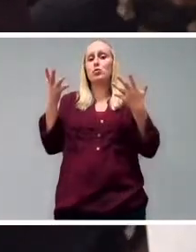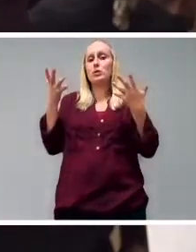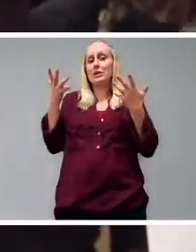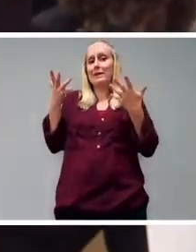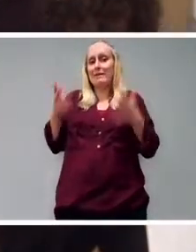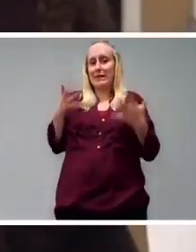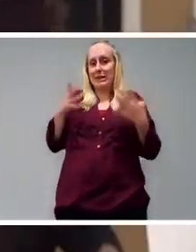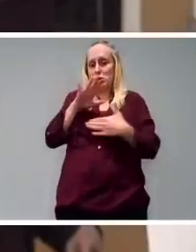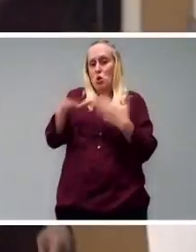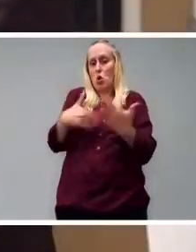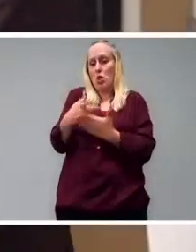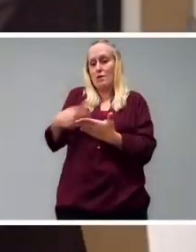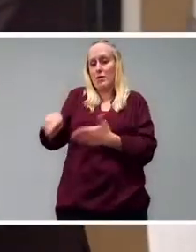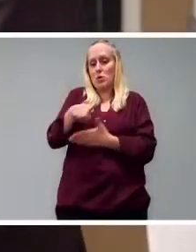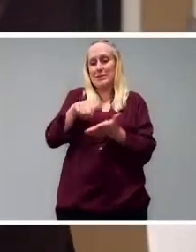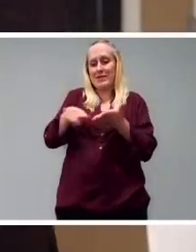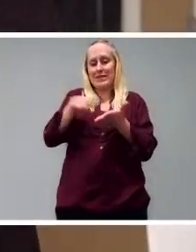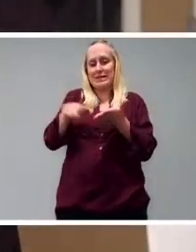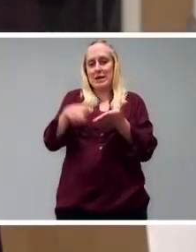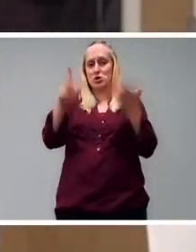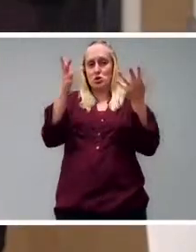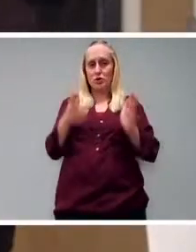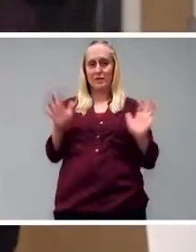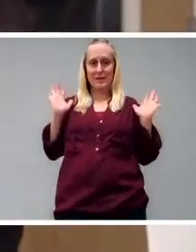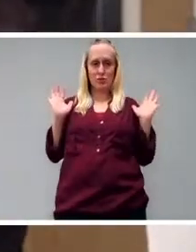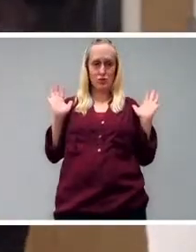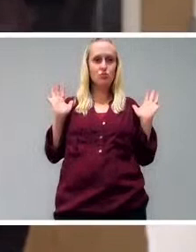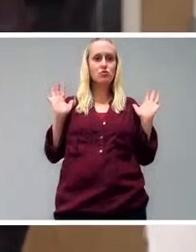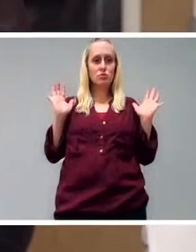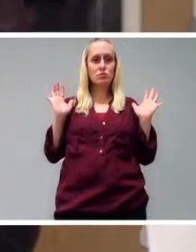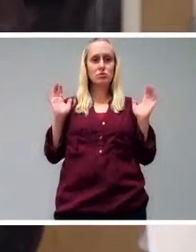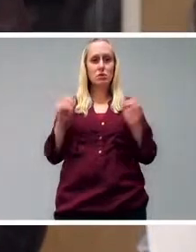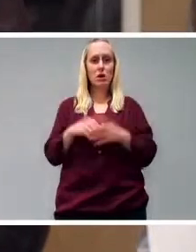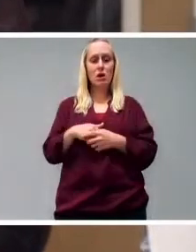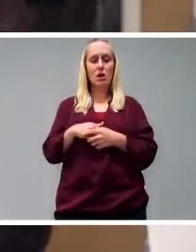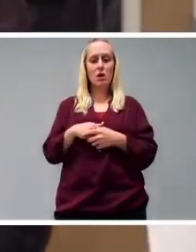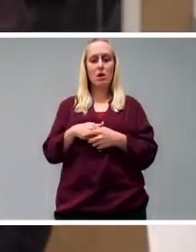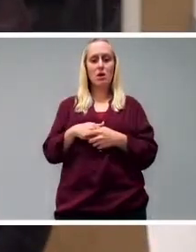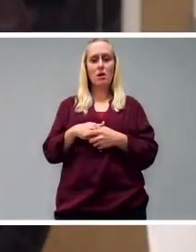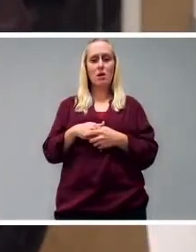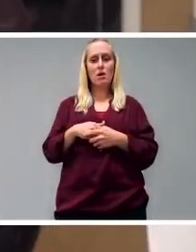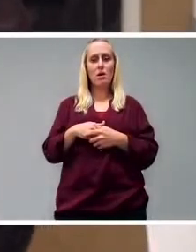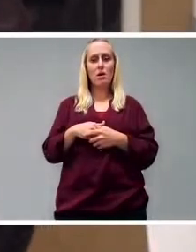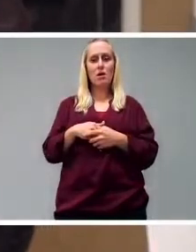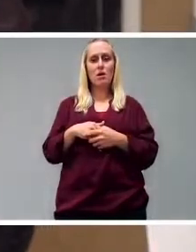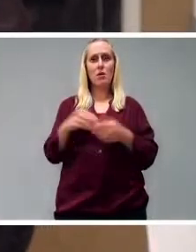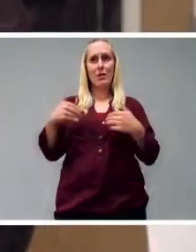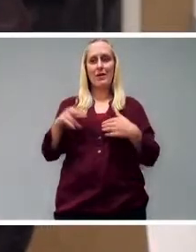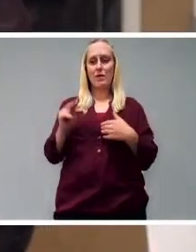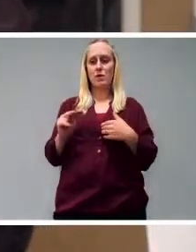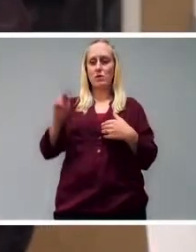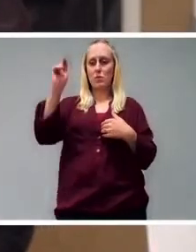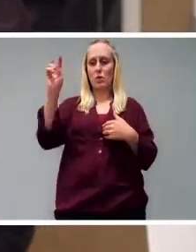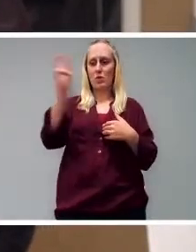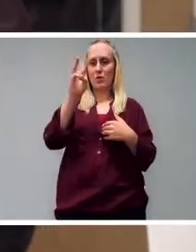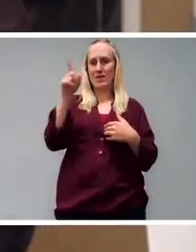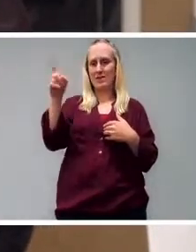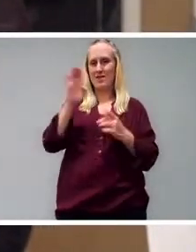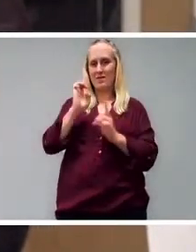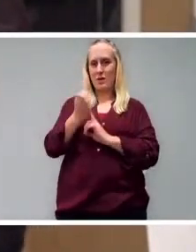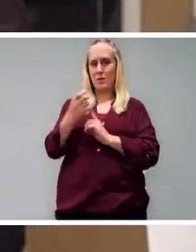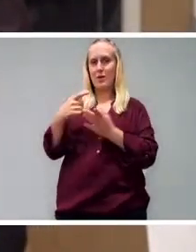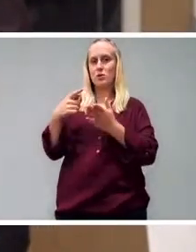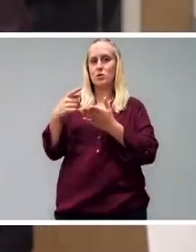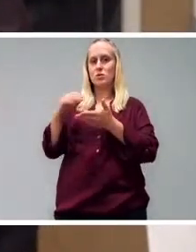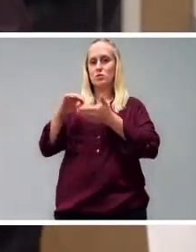those investigations. We have Everin Northwest as our environmental consultant, and he was able